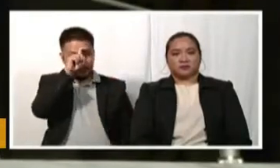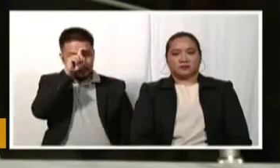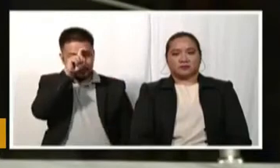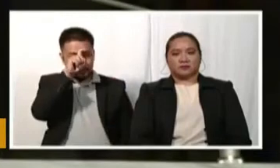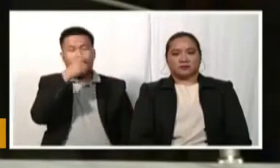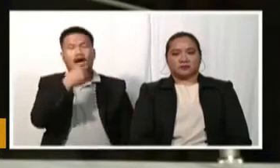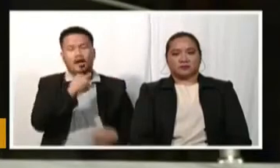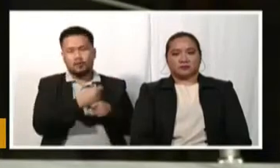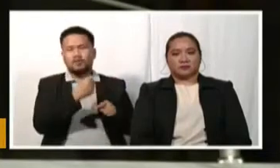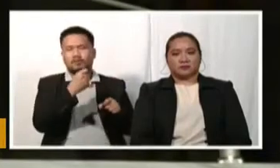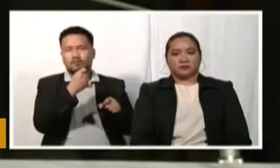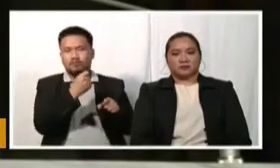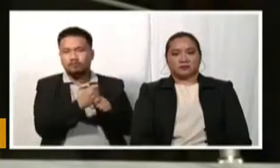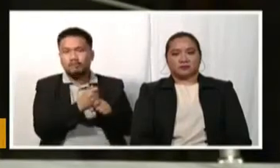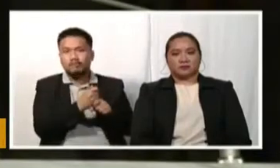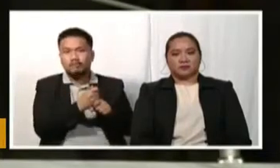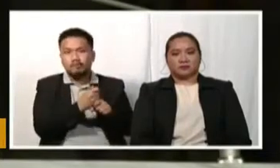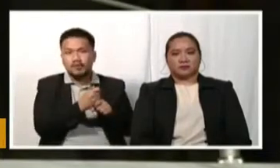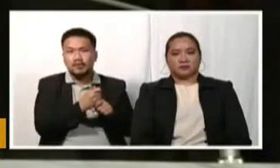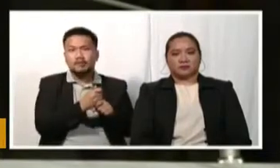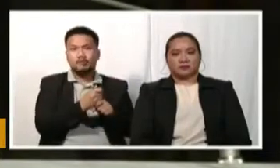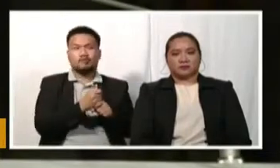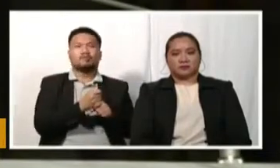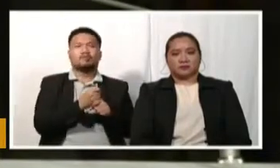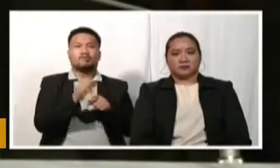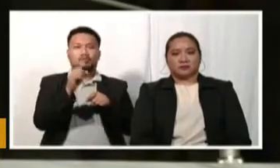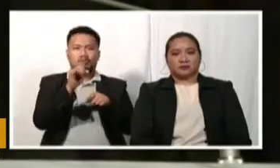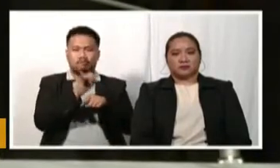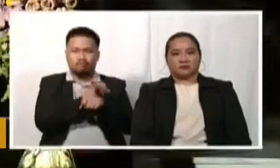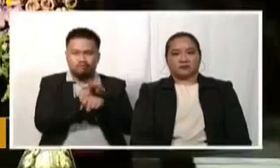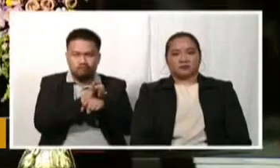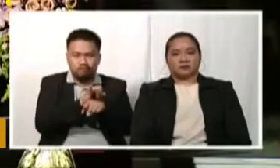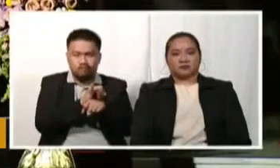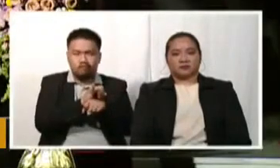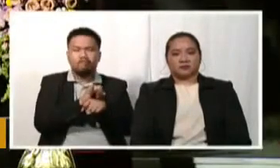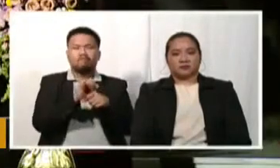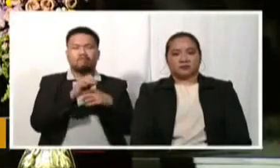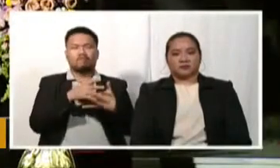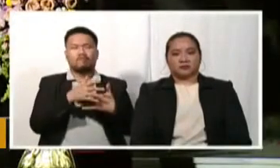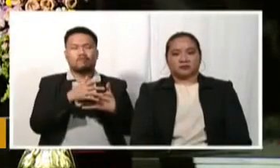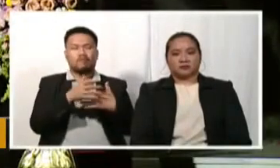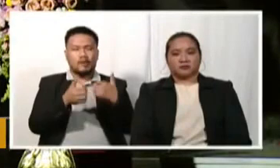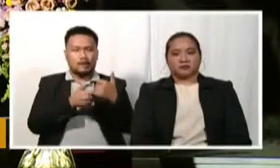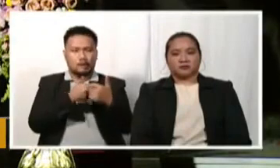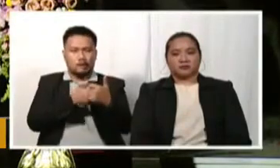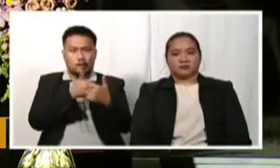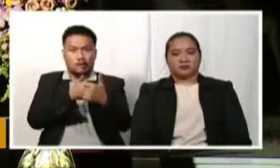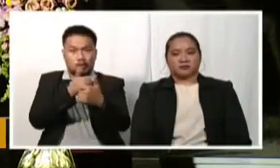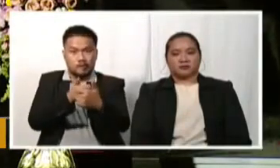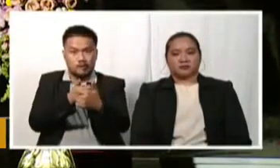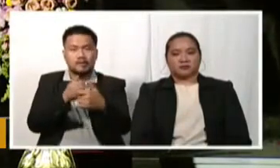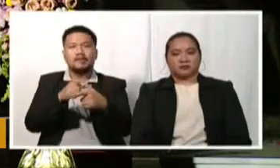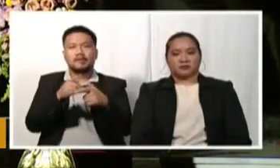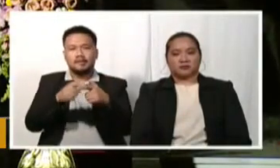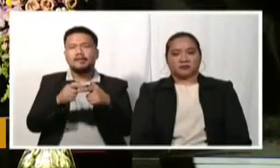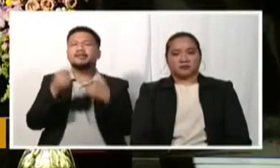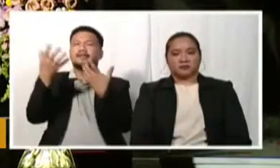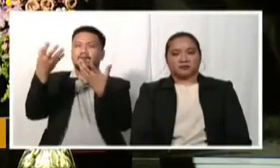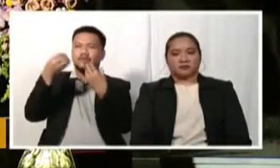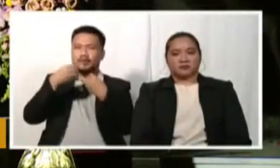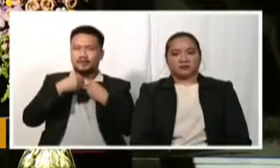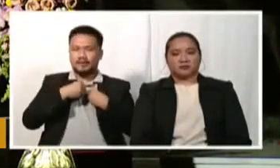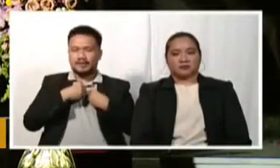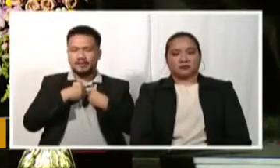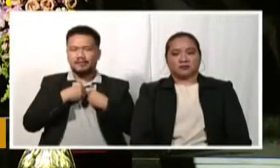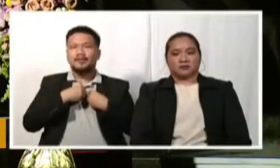obstinate that they will go in after them. Then I will receive glory